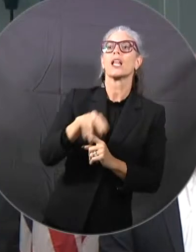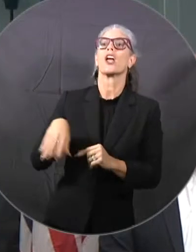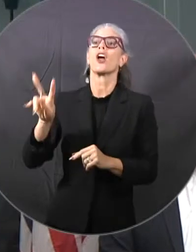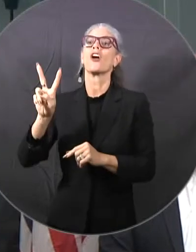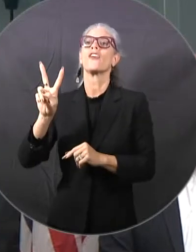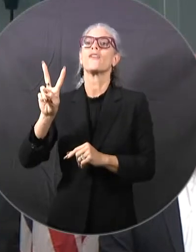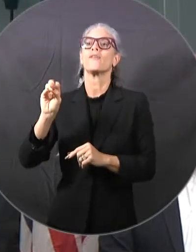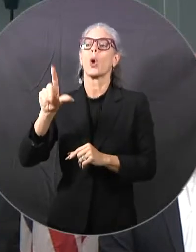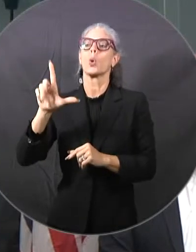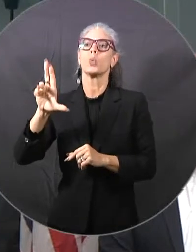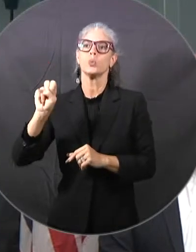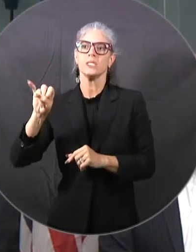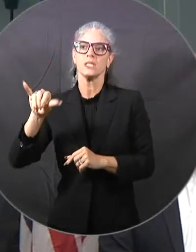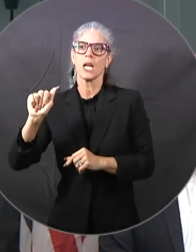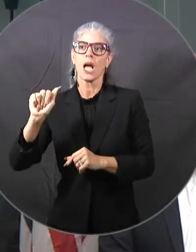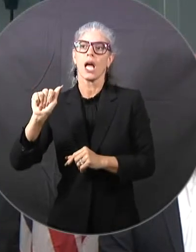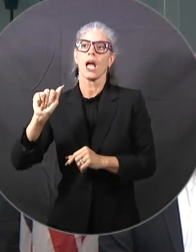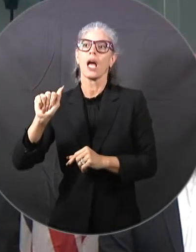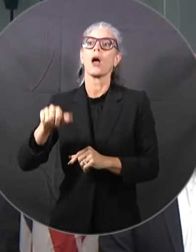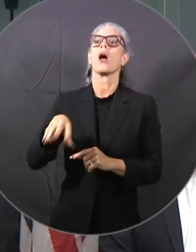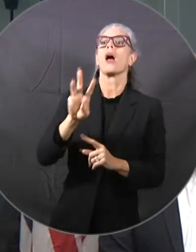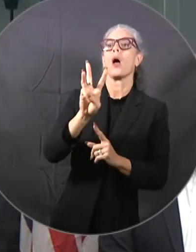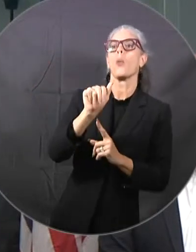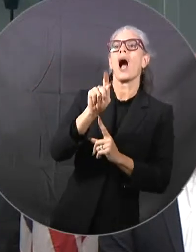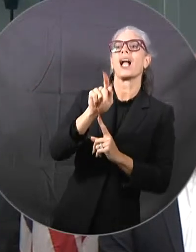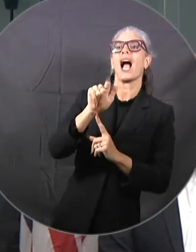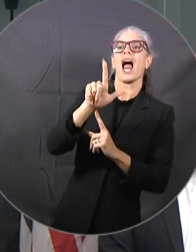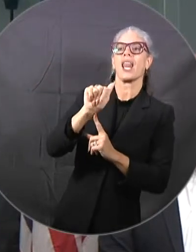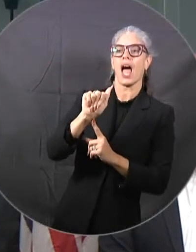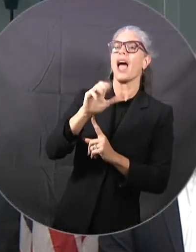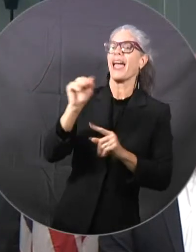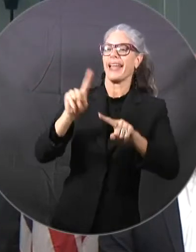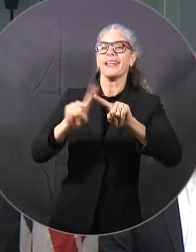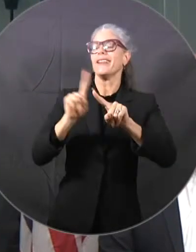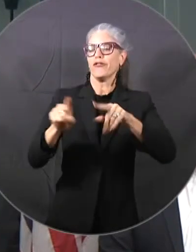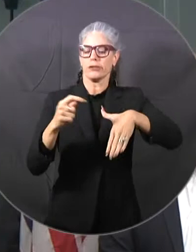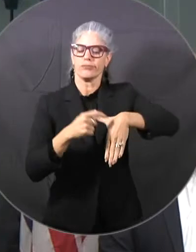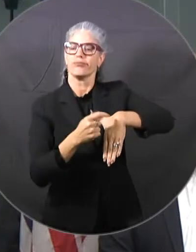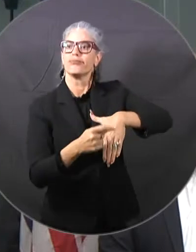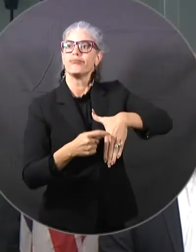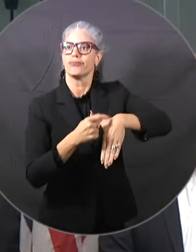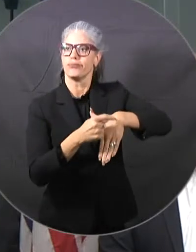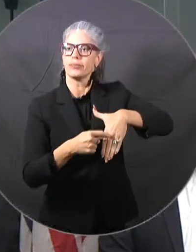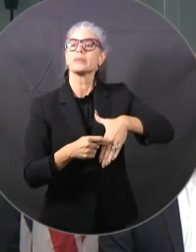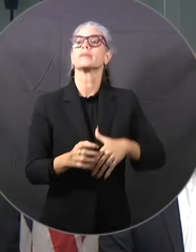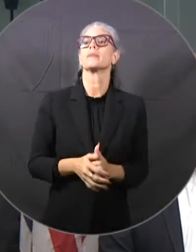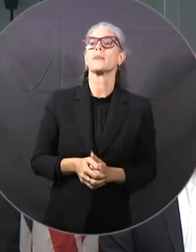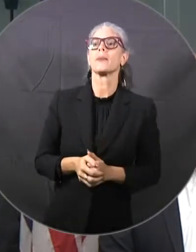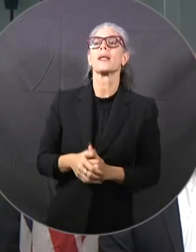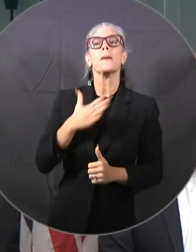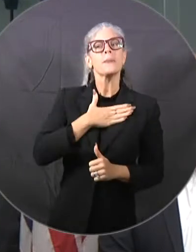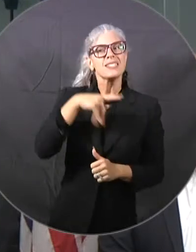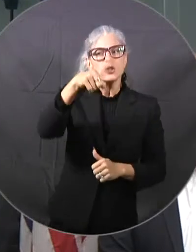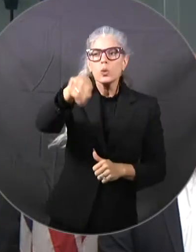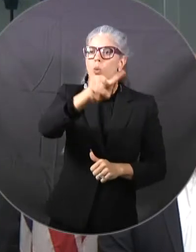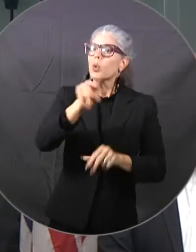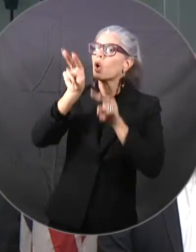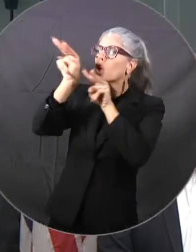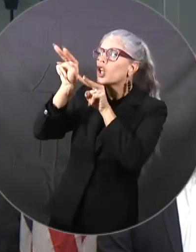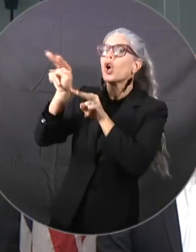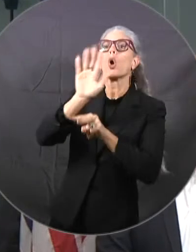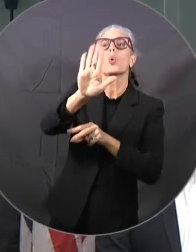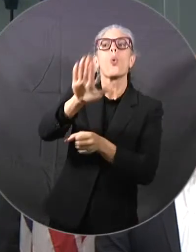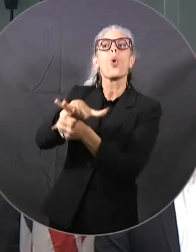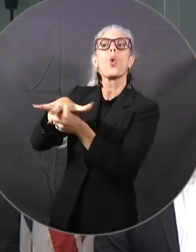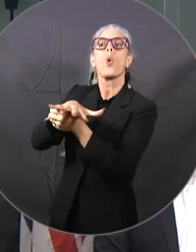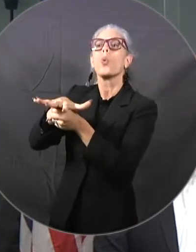evacuation directive, please heed the advice of your local officials. You don't need to leave the state. You don't need to drive hundreds of miles.